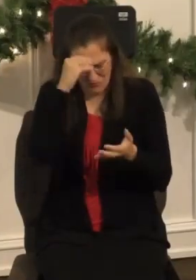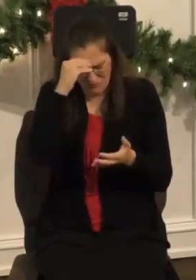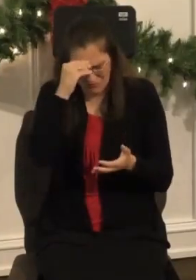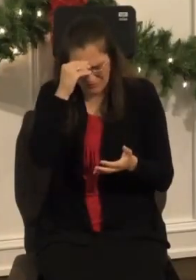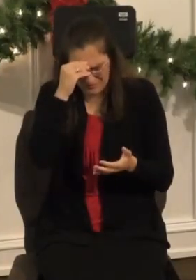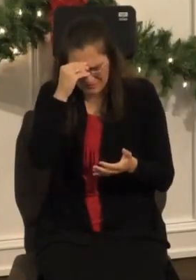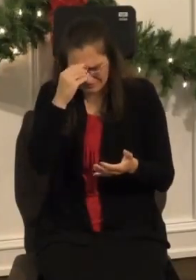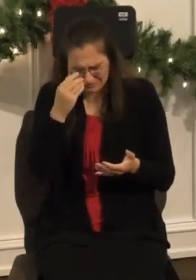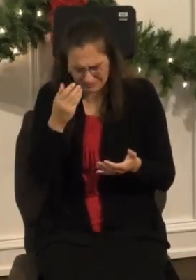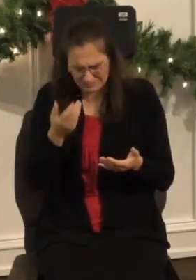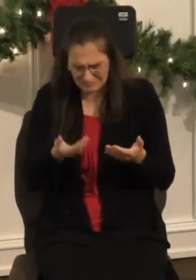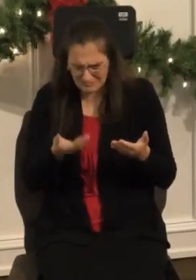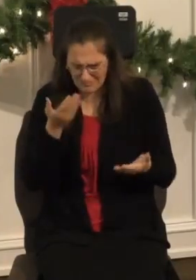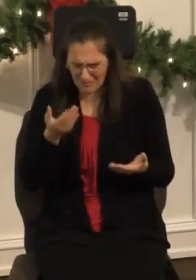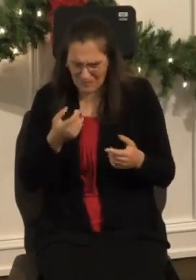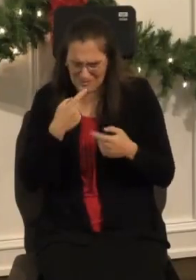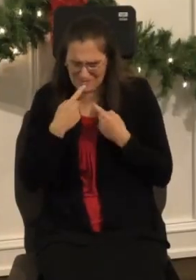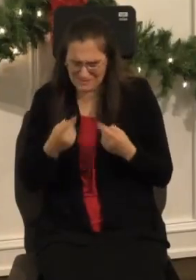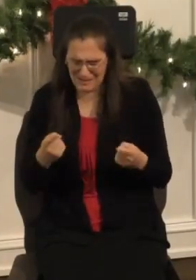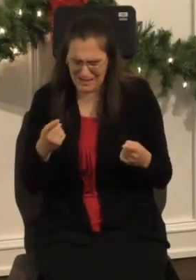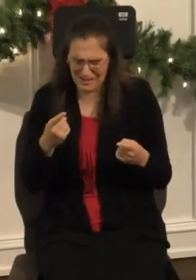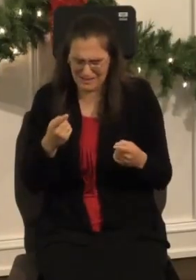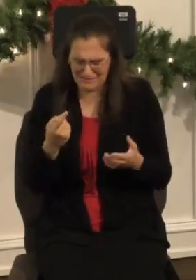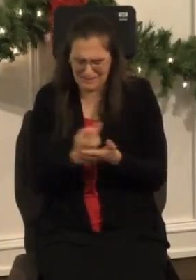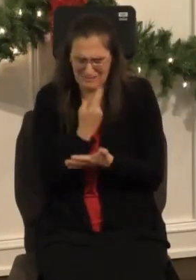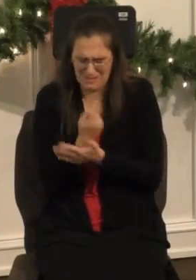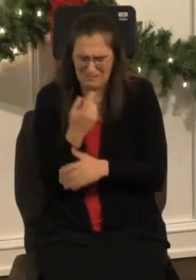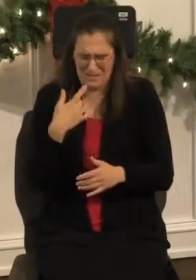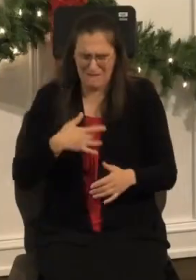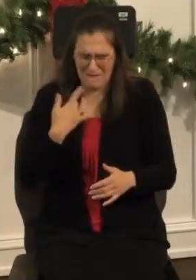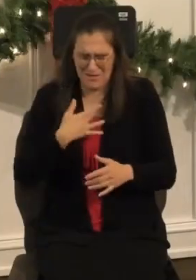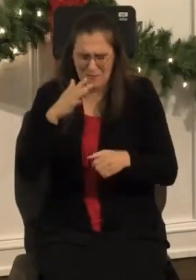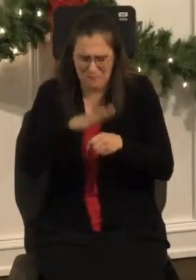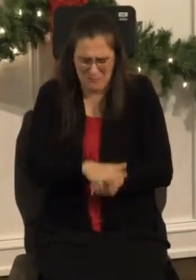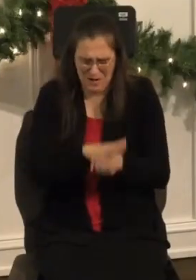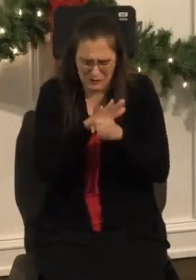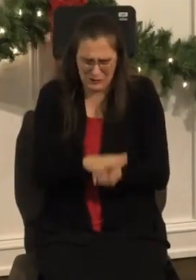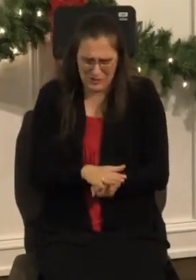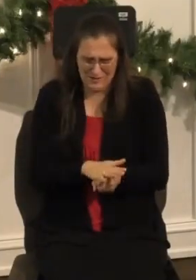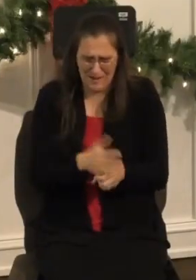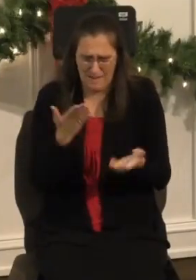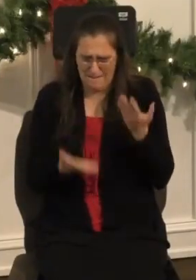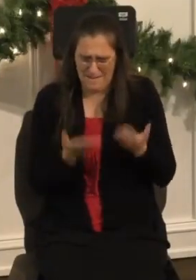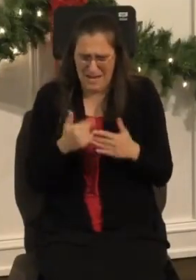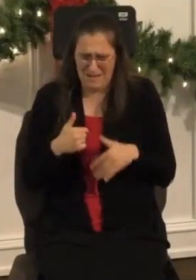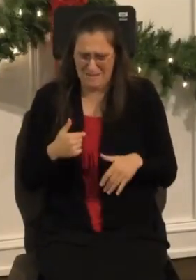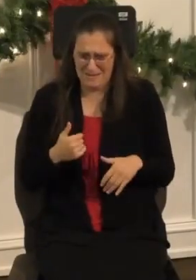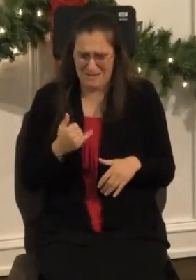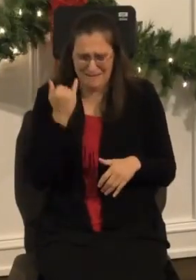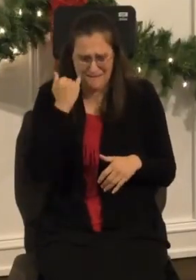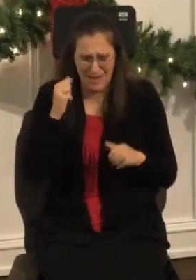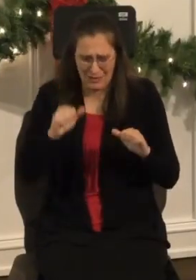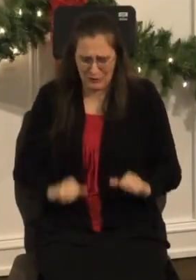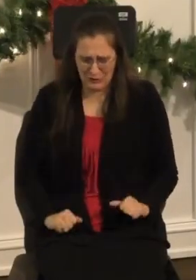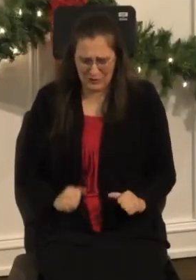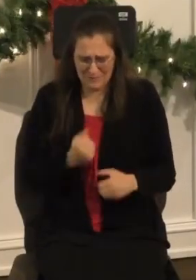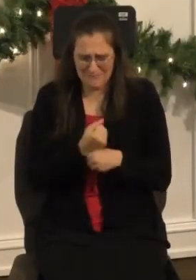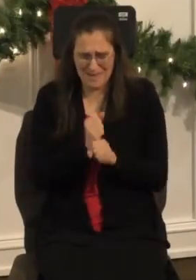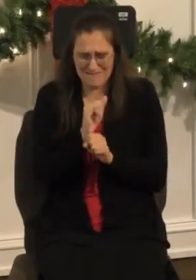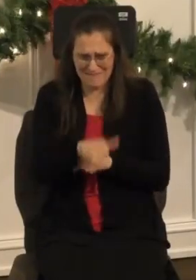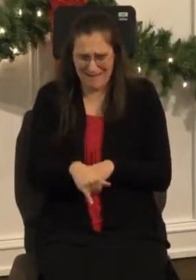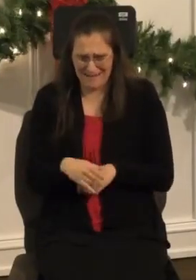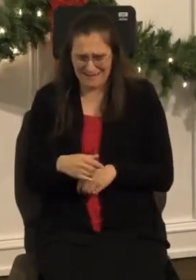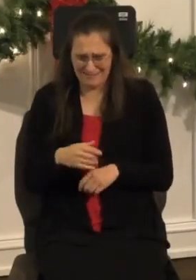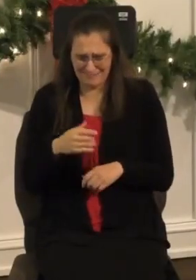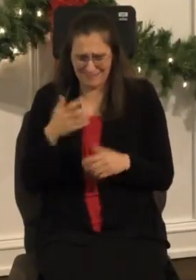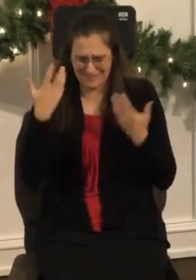is exactly, if I could make that sound, that's what I would do. And maybe, I don't know if you all know this, but Christmas is